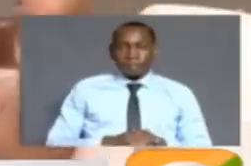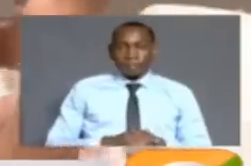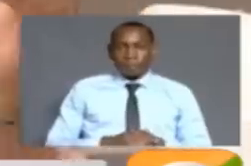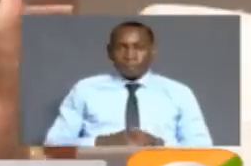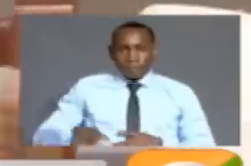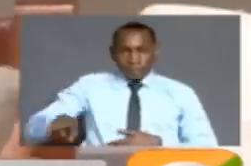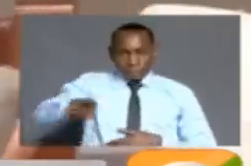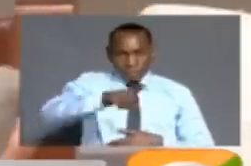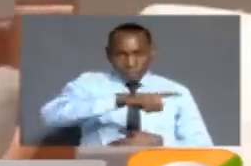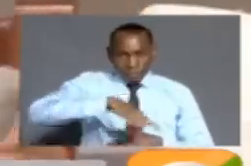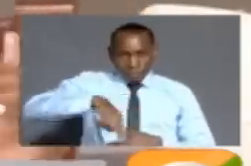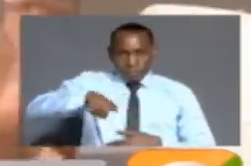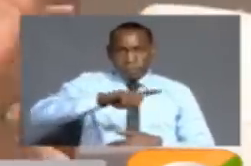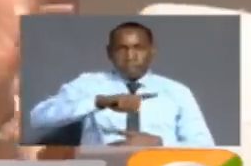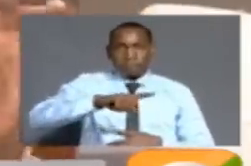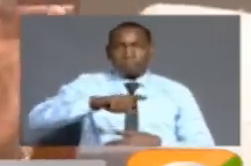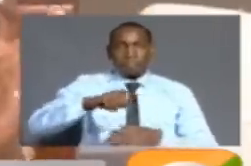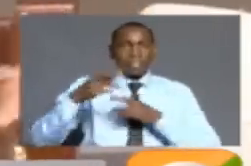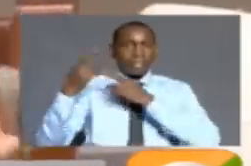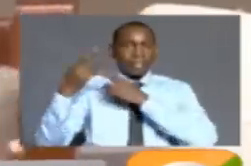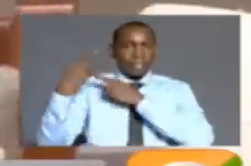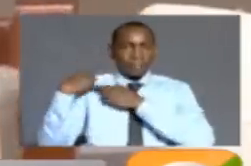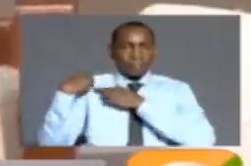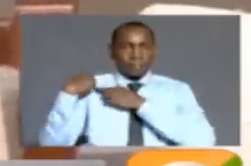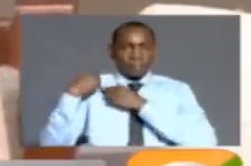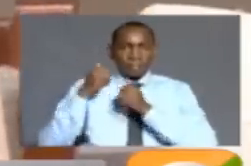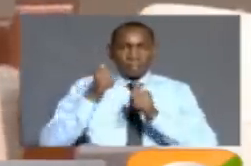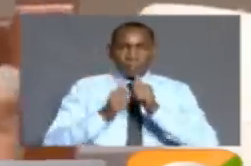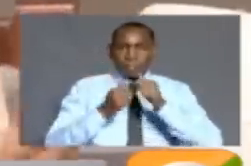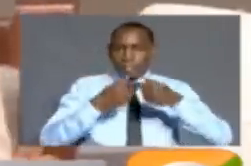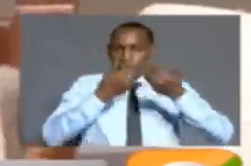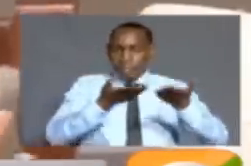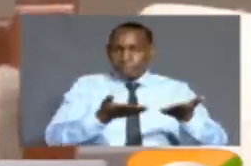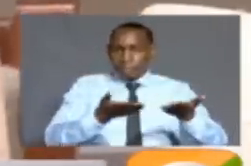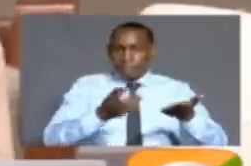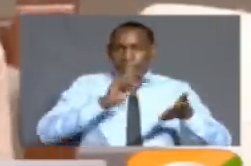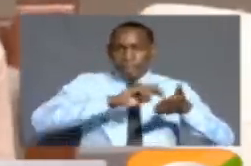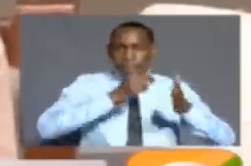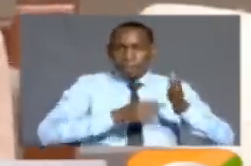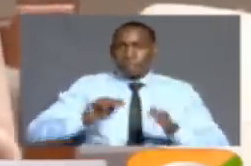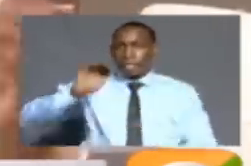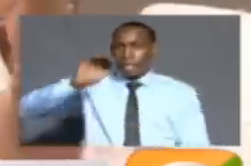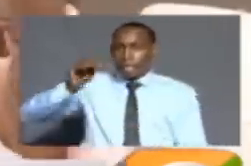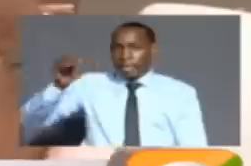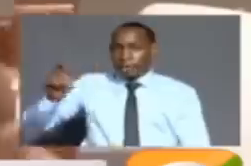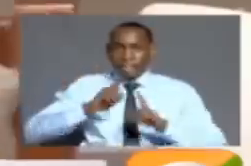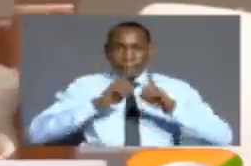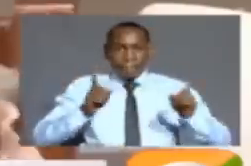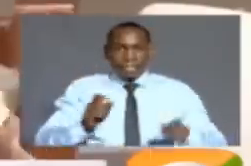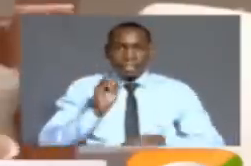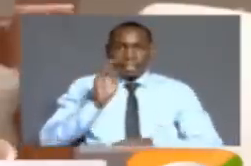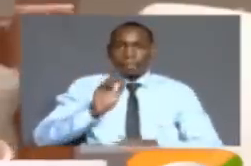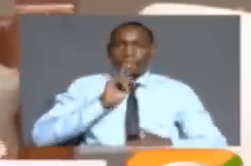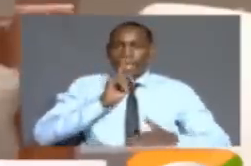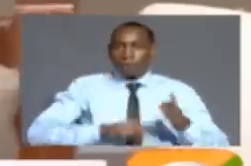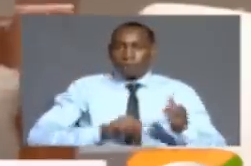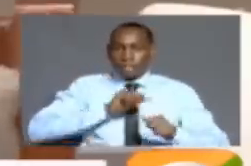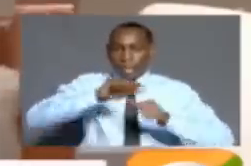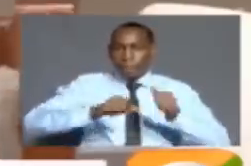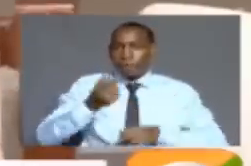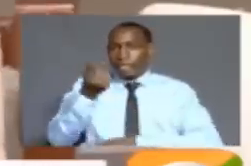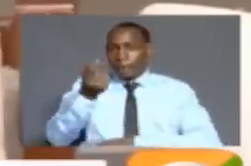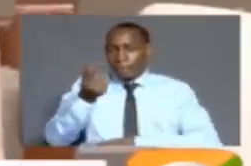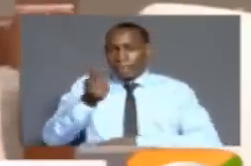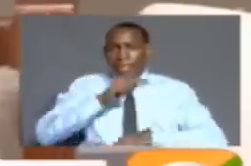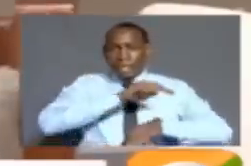we will hold him accountable for the mandate that he's responsible for. County. That is county. Yeah. Yeah. But if we are talking about money